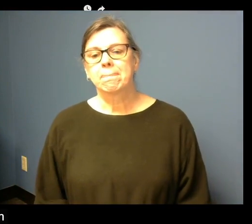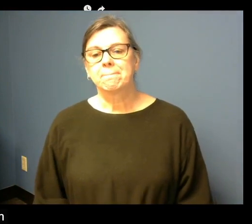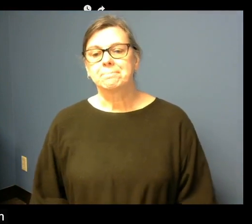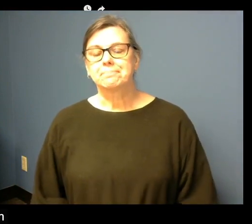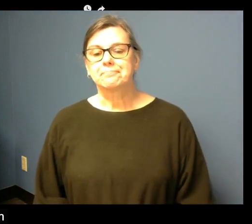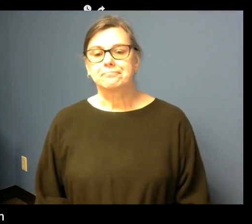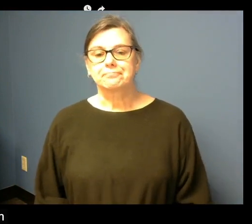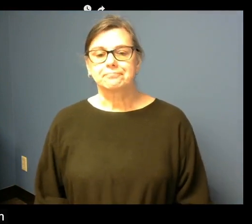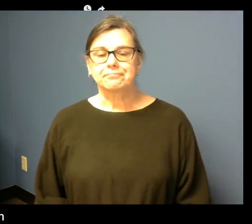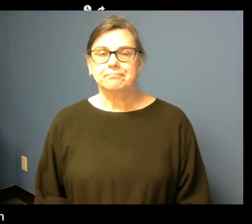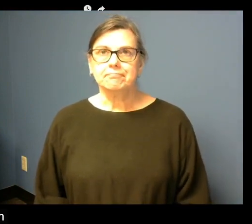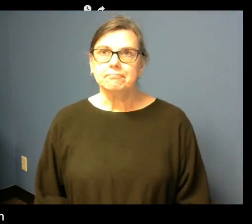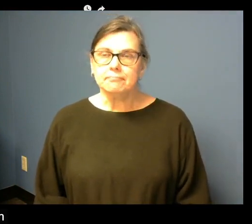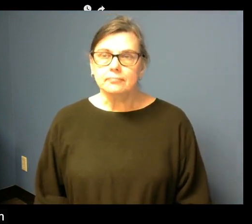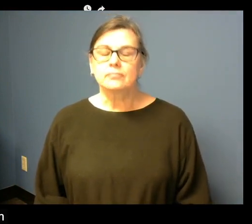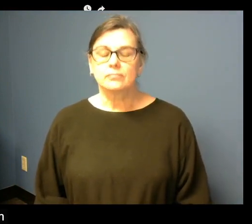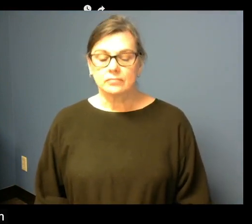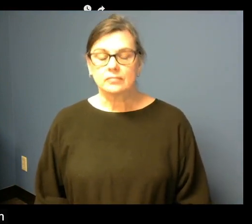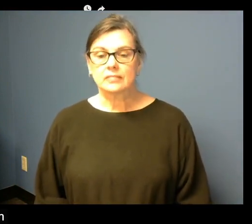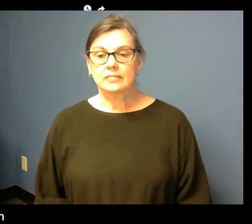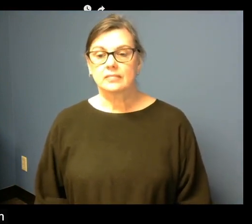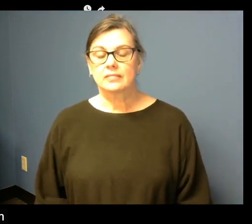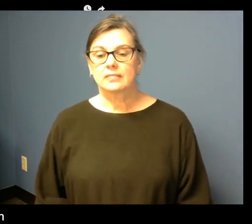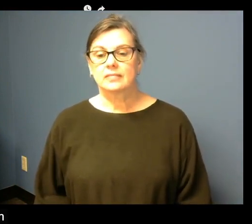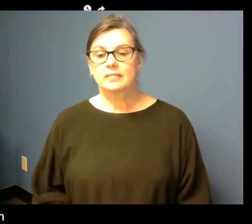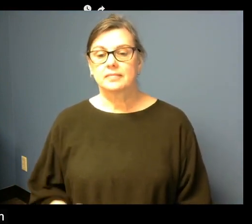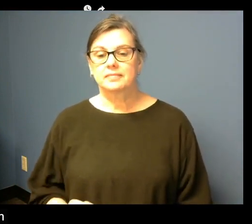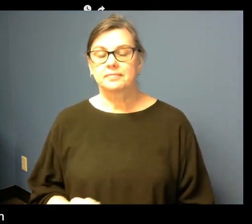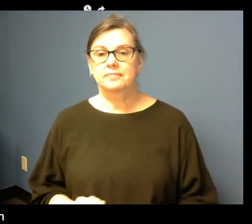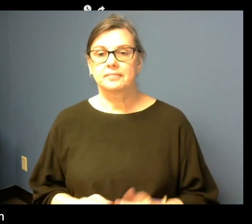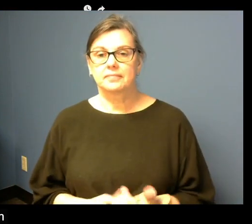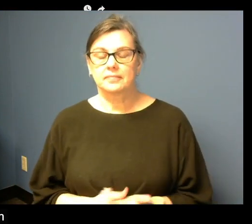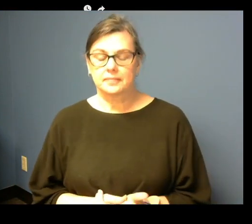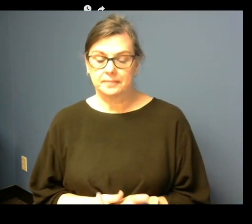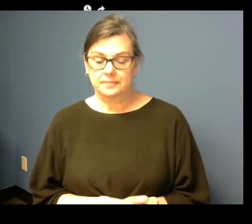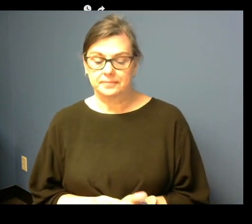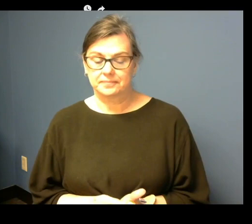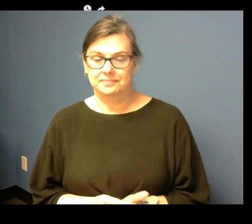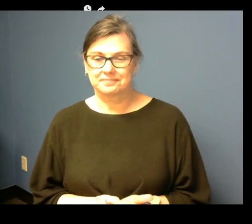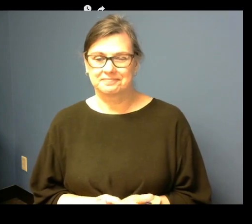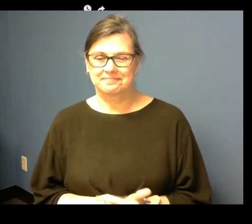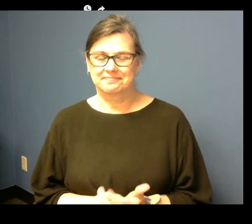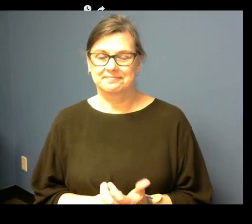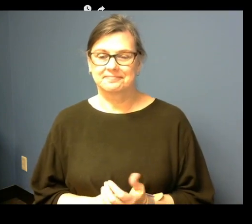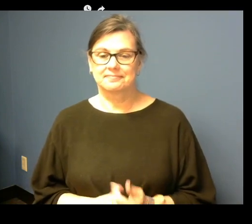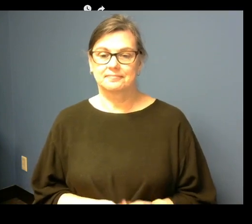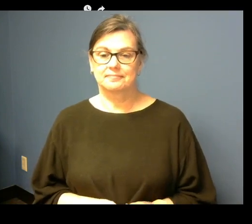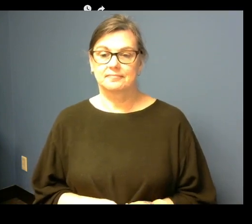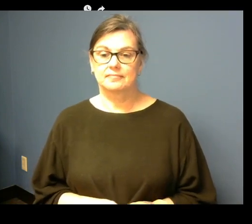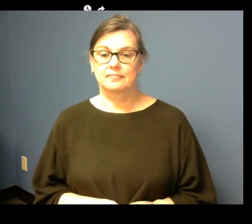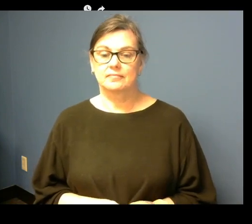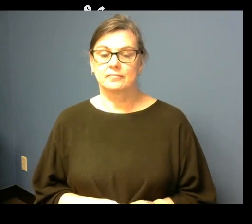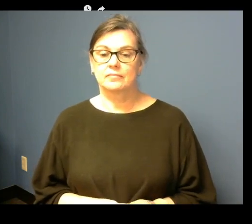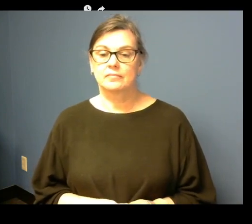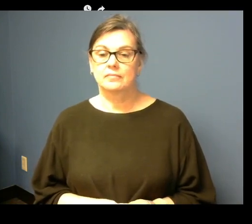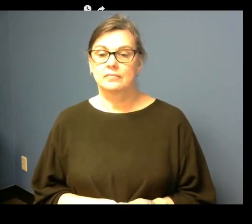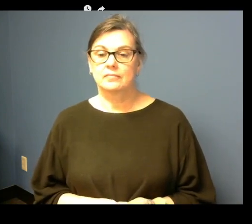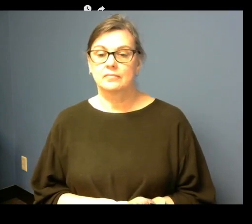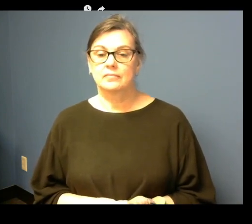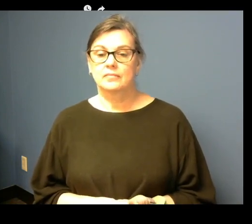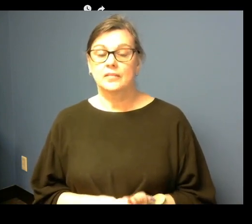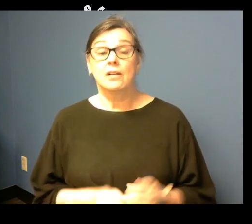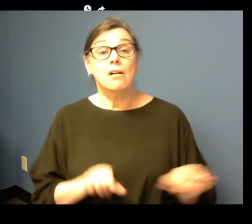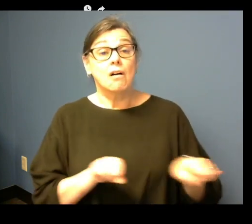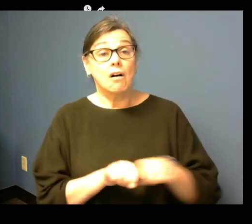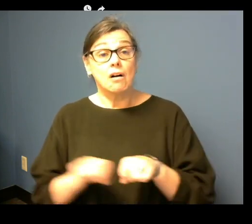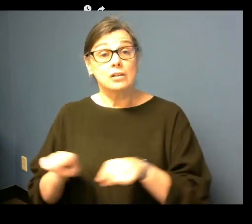Adams, the Women's Trade Union League in response to the Triangle Factory fire. And then we